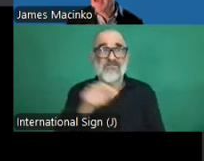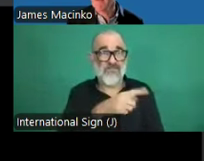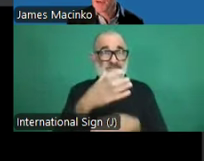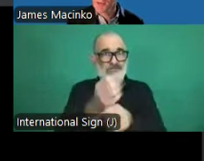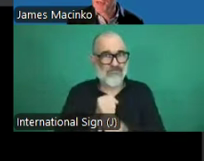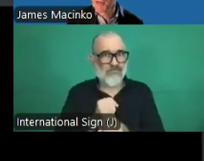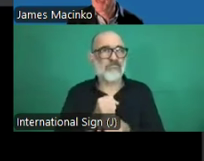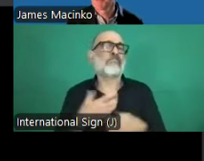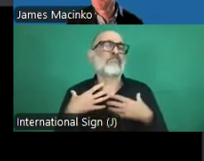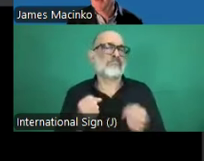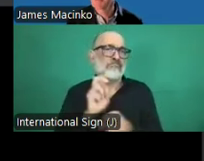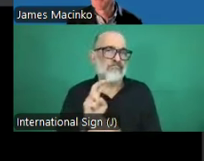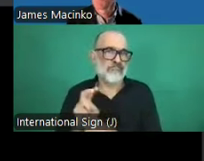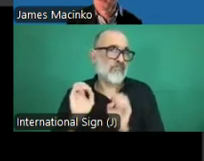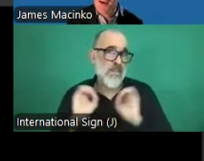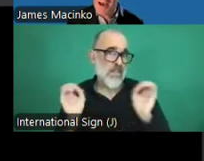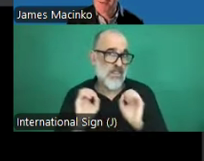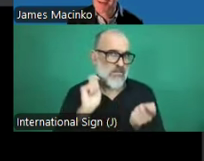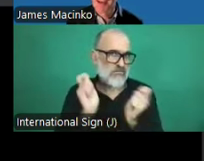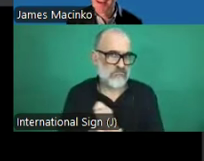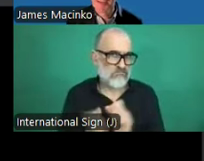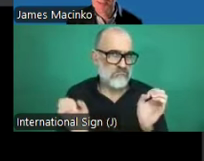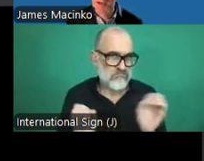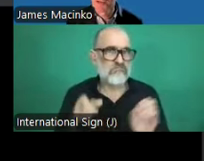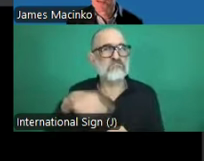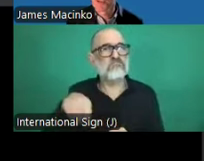who have their healthcare needs met without having any expenditures